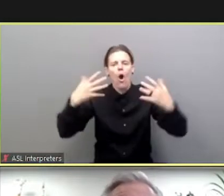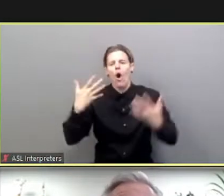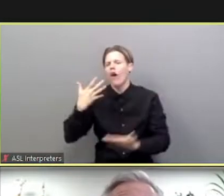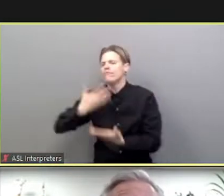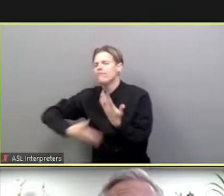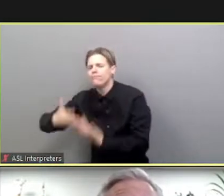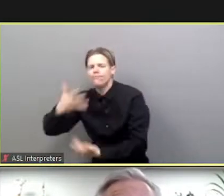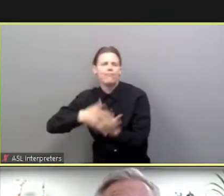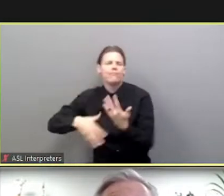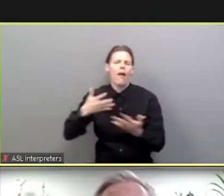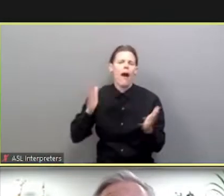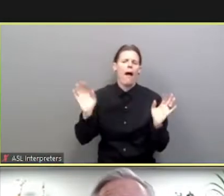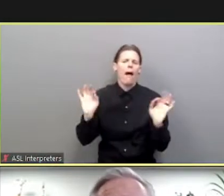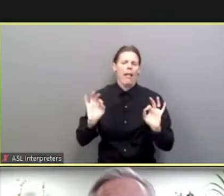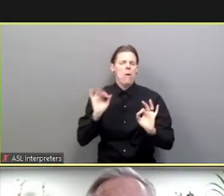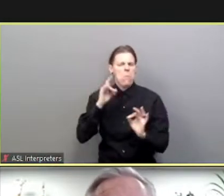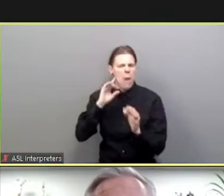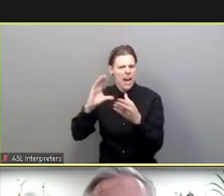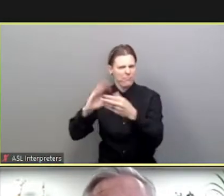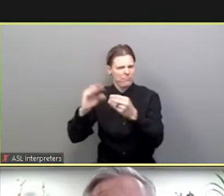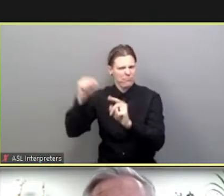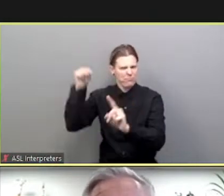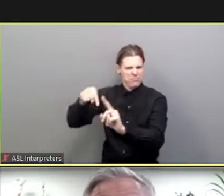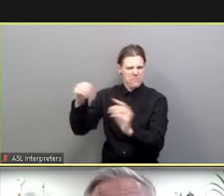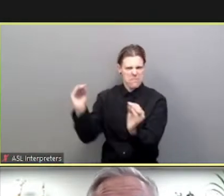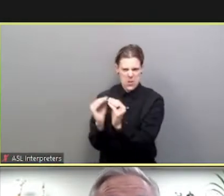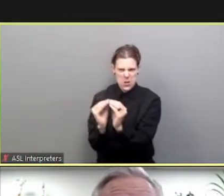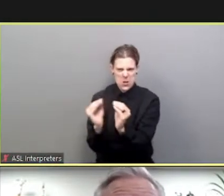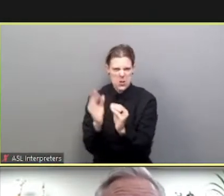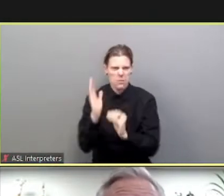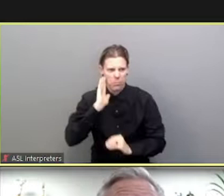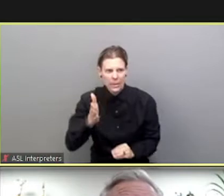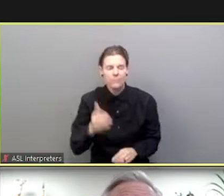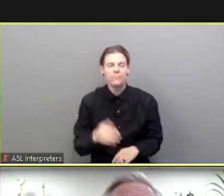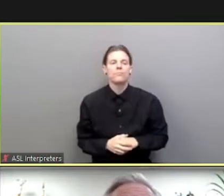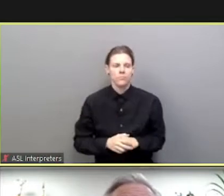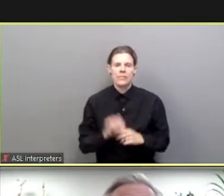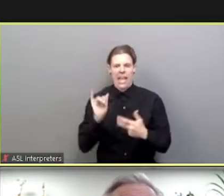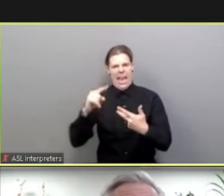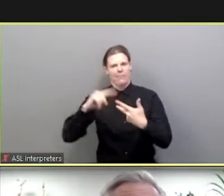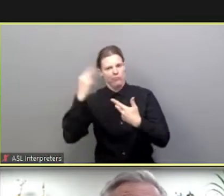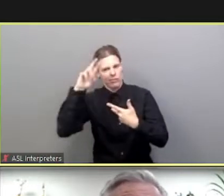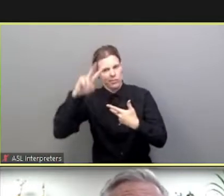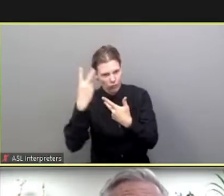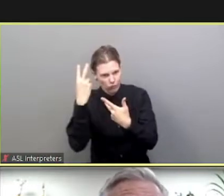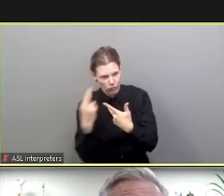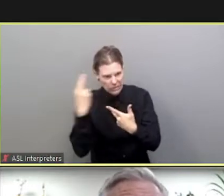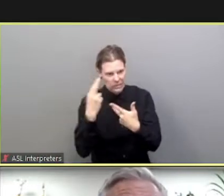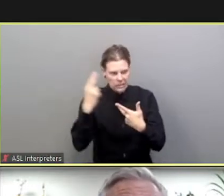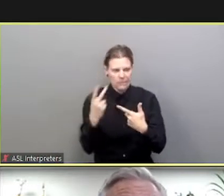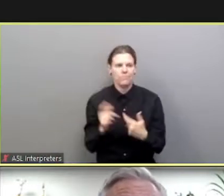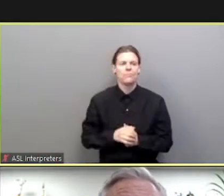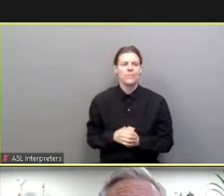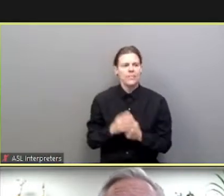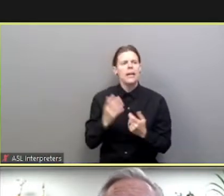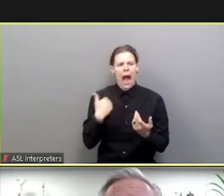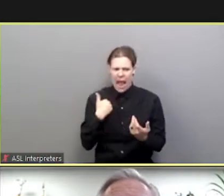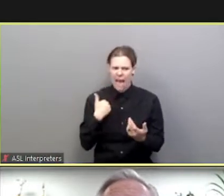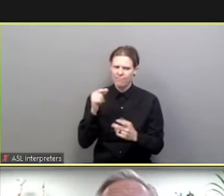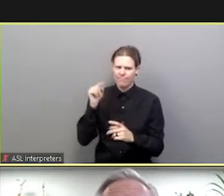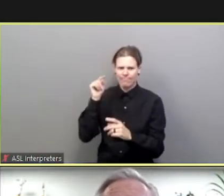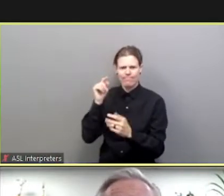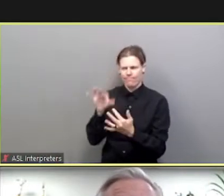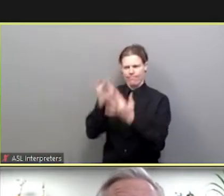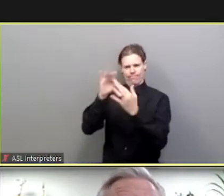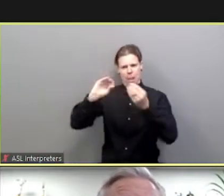reports about hospitals, but I'm going to talk a little bit about some very unique data that very few states have, but the New Mexico does, and